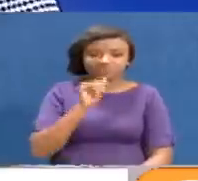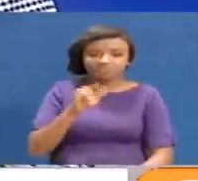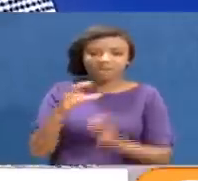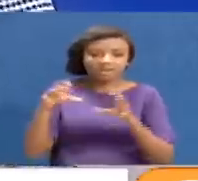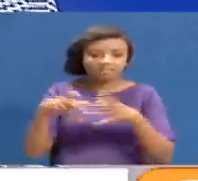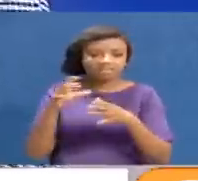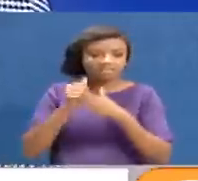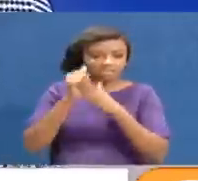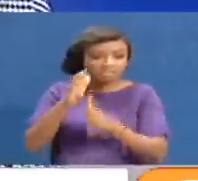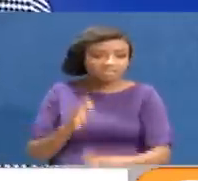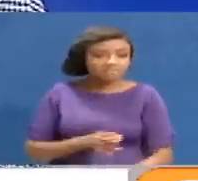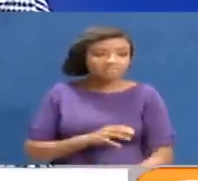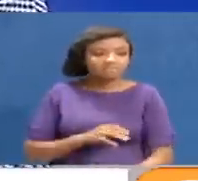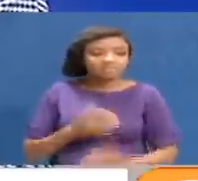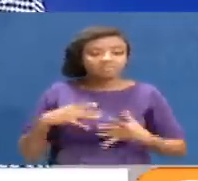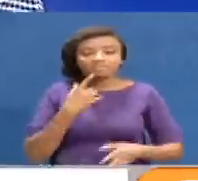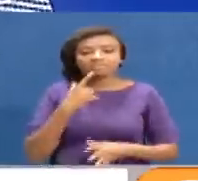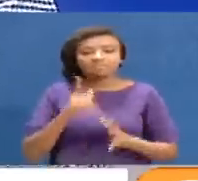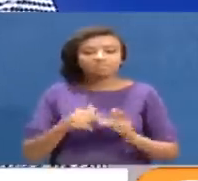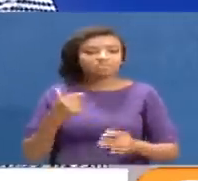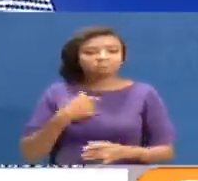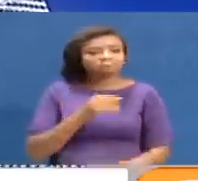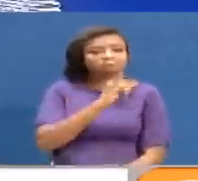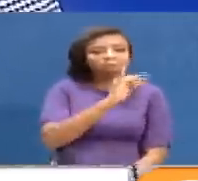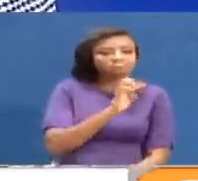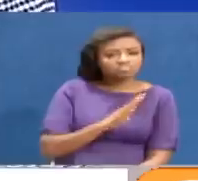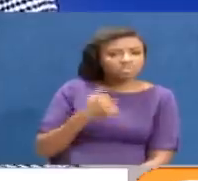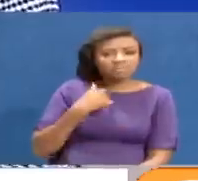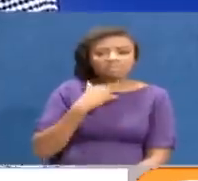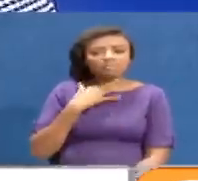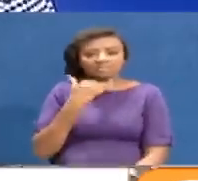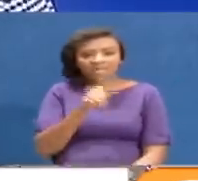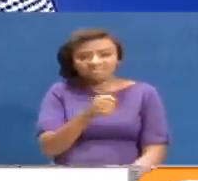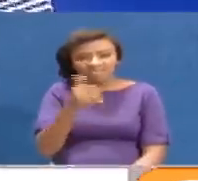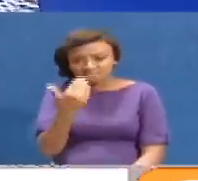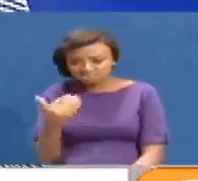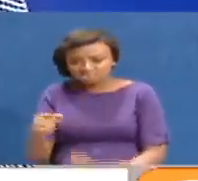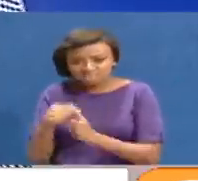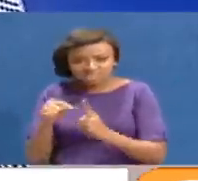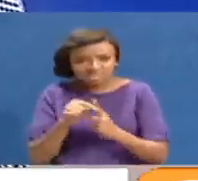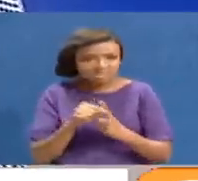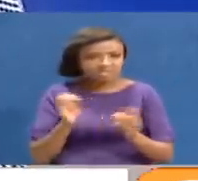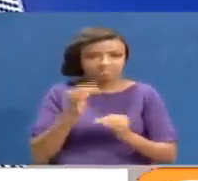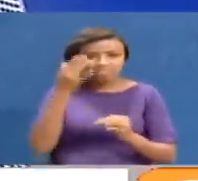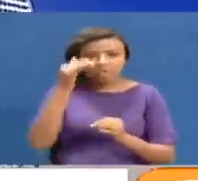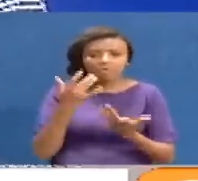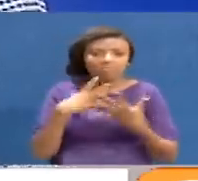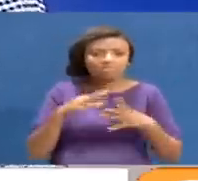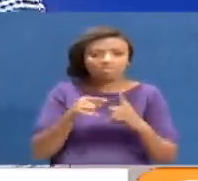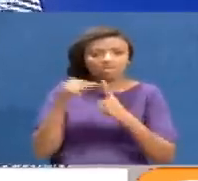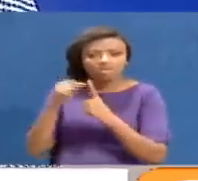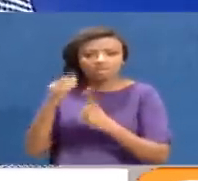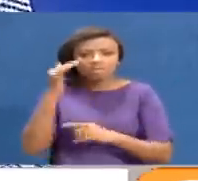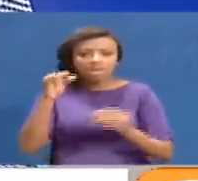in terms of saying, I cannot wait to see another blood of another child being shed because of an election. Yeah, I